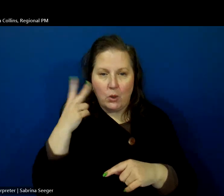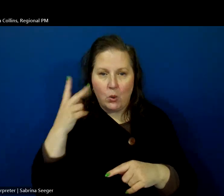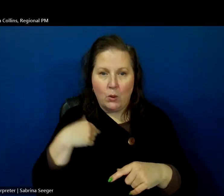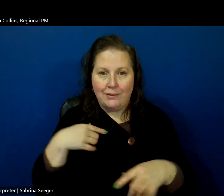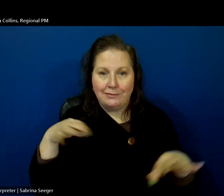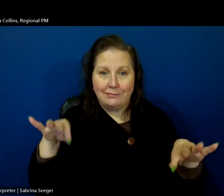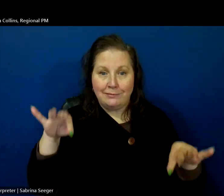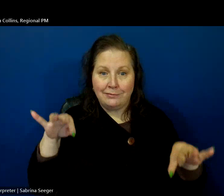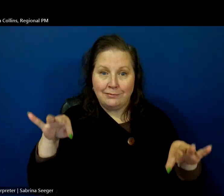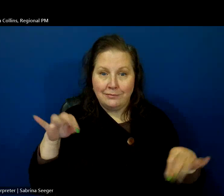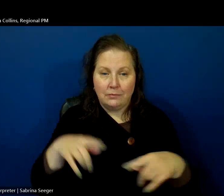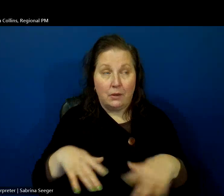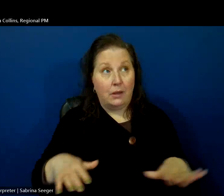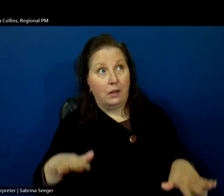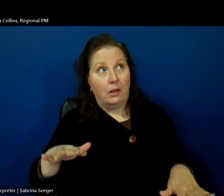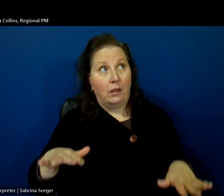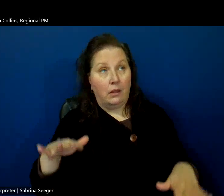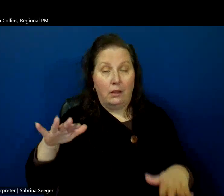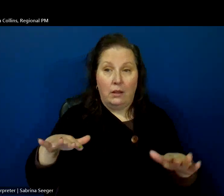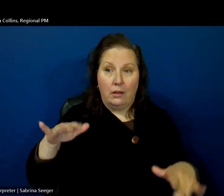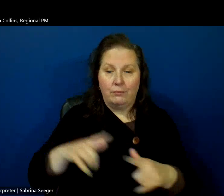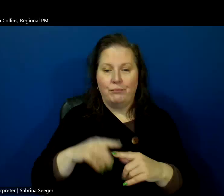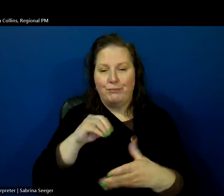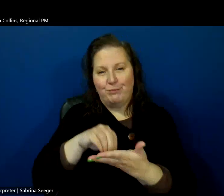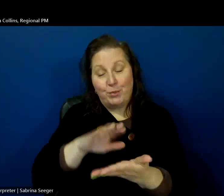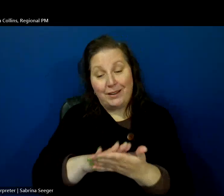we'll put it in the plan and we'll respond to it.